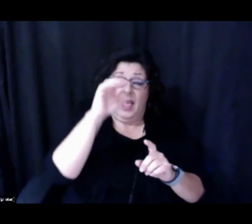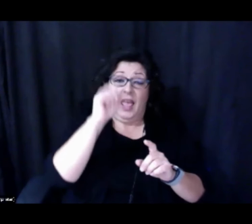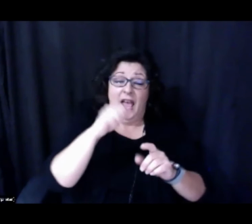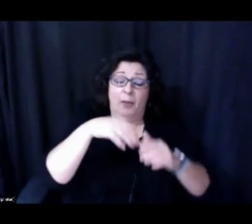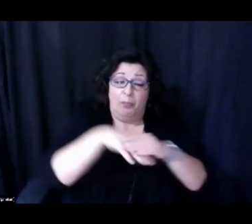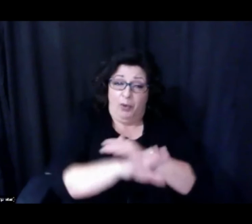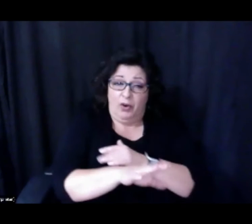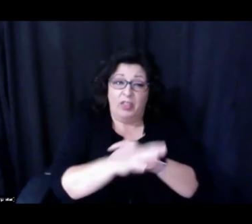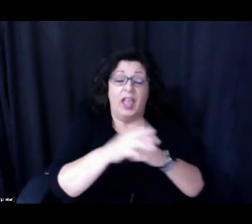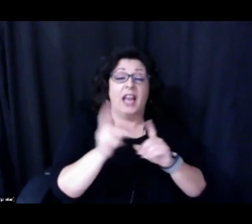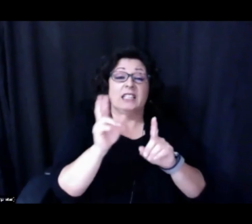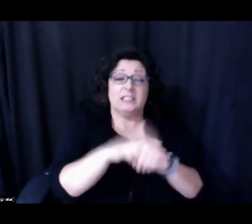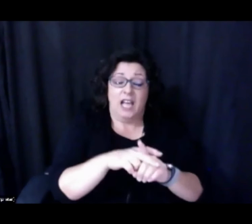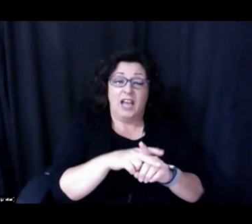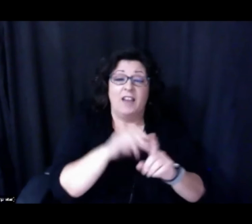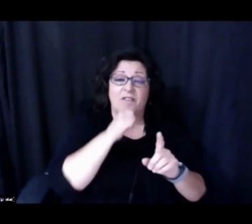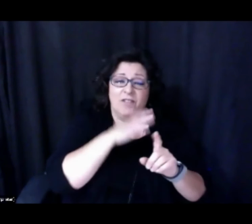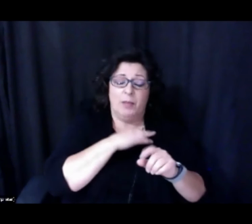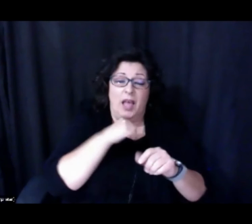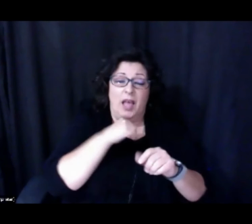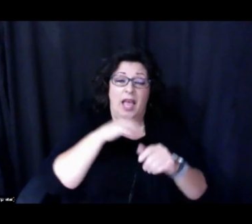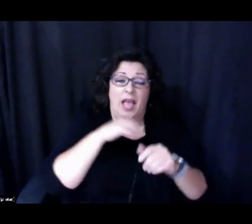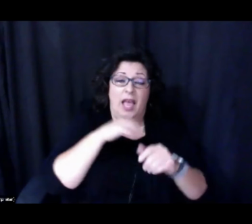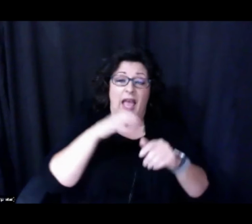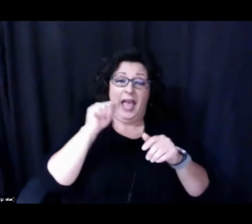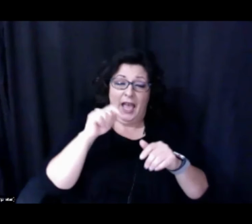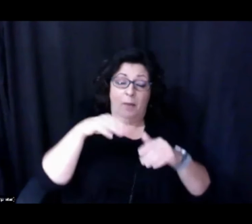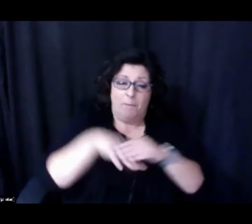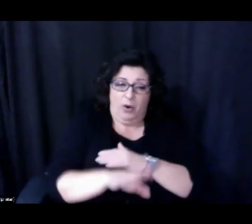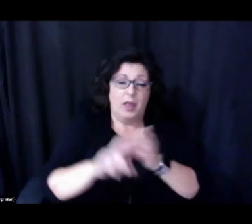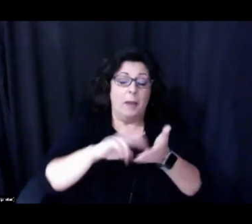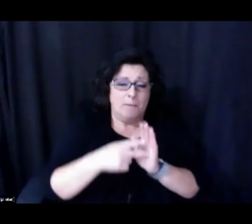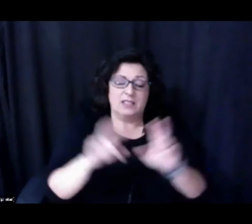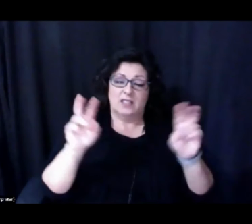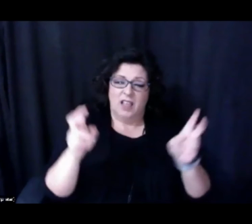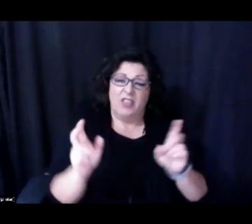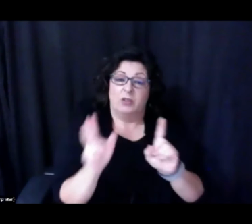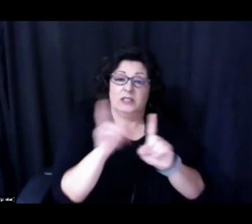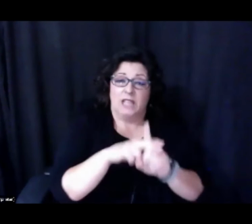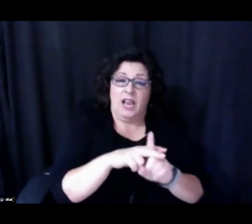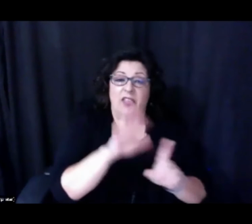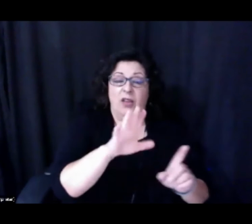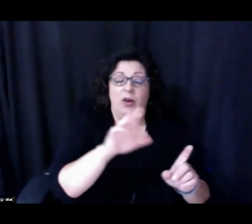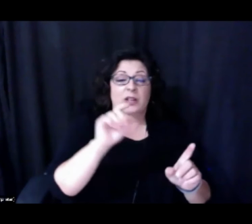at birth, right? So that's referring to someone's sex or gender assigned at birth.